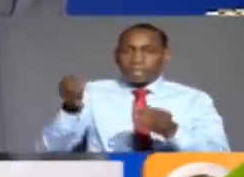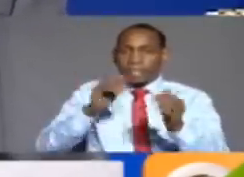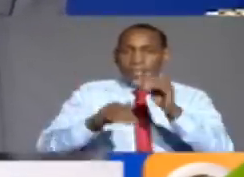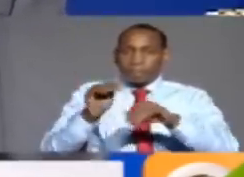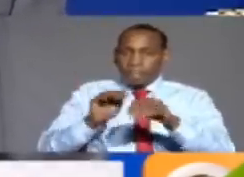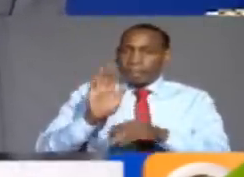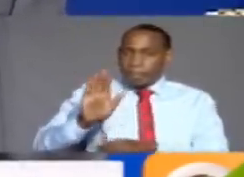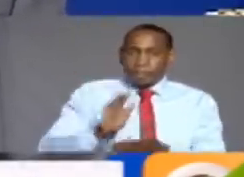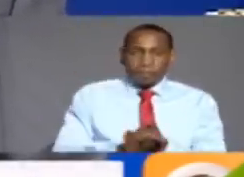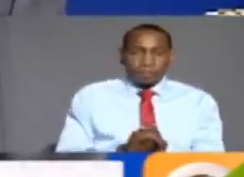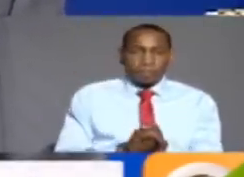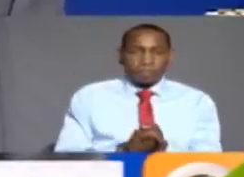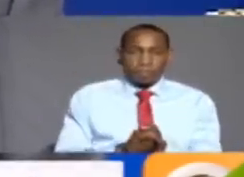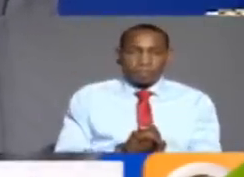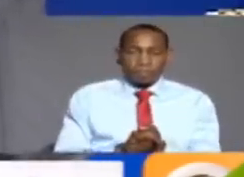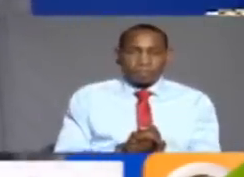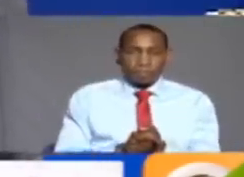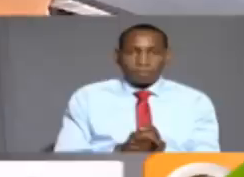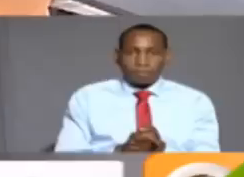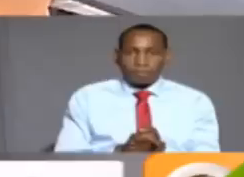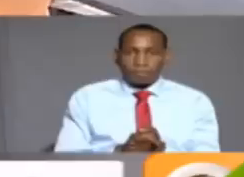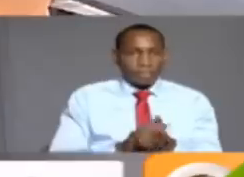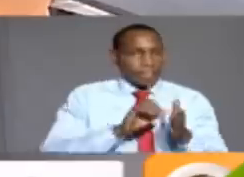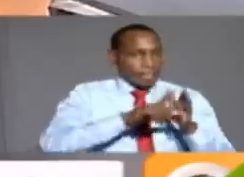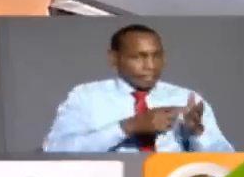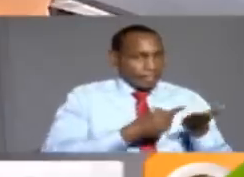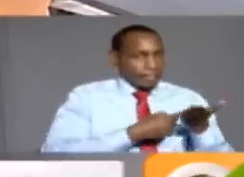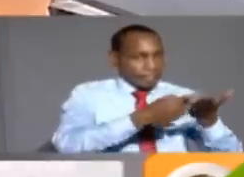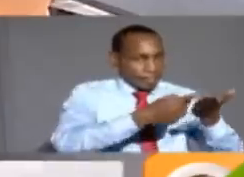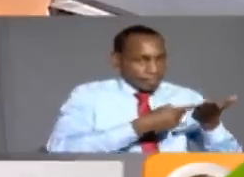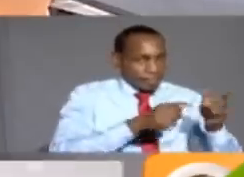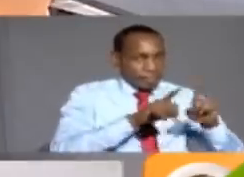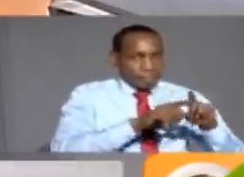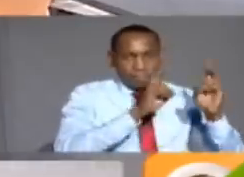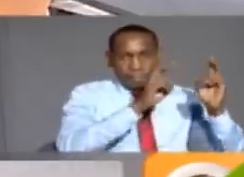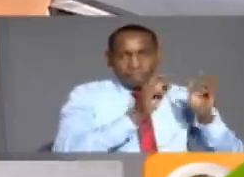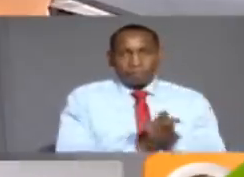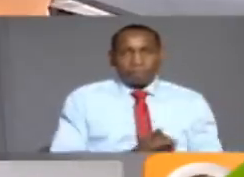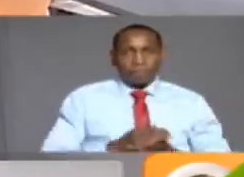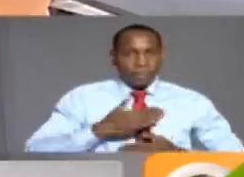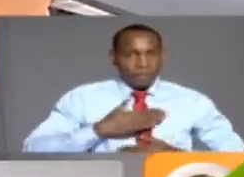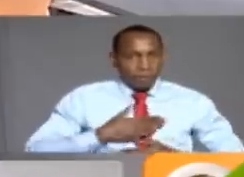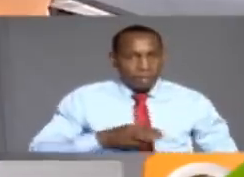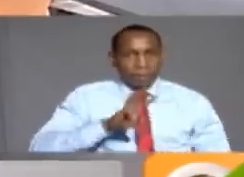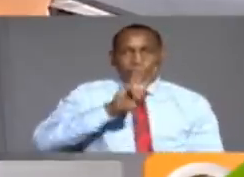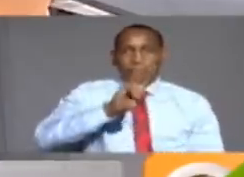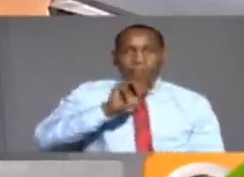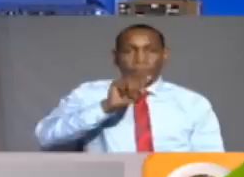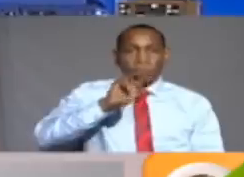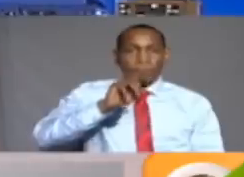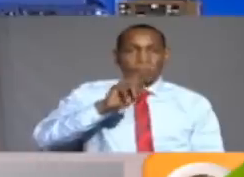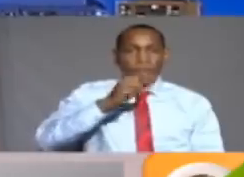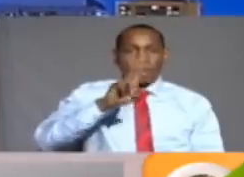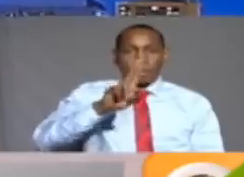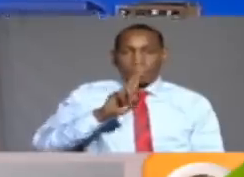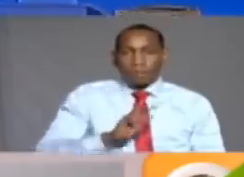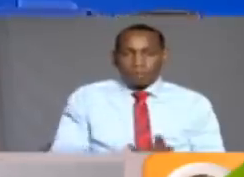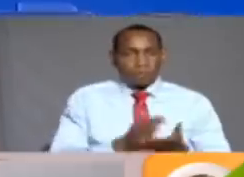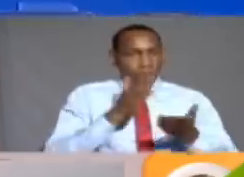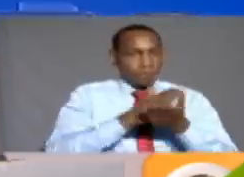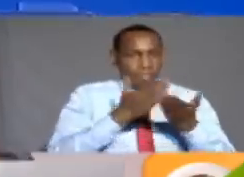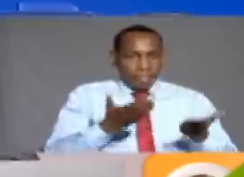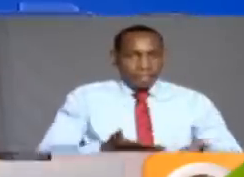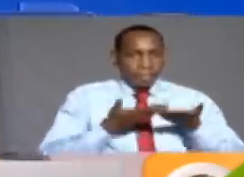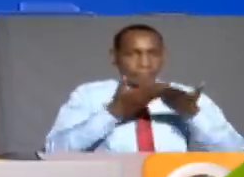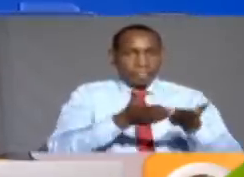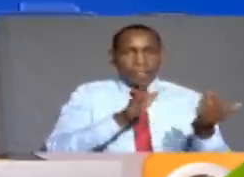toe? Okay, I'll come back to you, Moses Kuria. Honorable Ngunjiri Wambogo. Yes, sir. And effectively, today you were